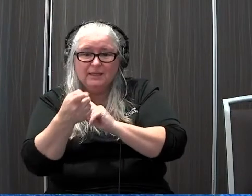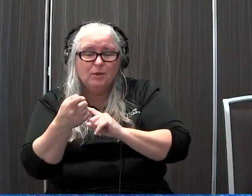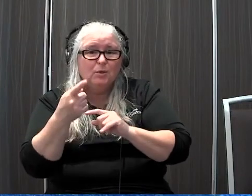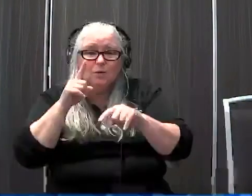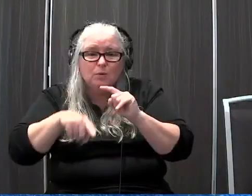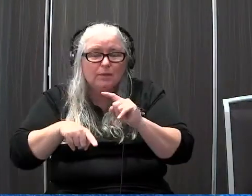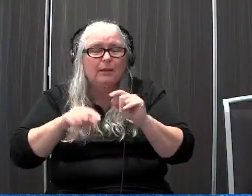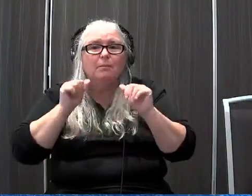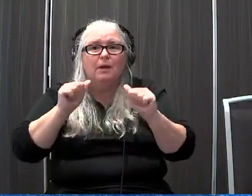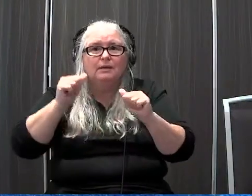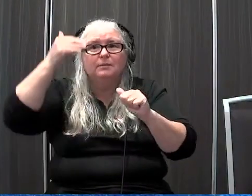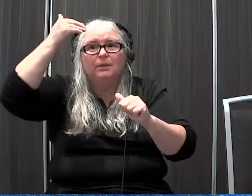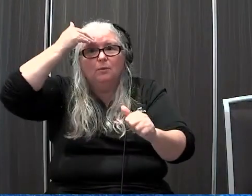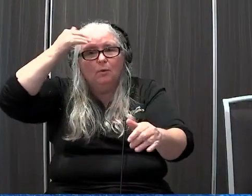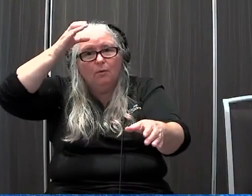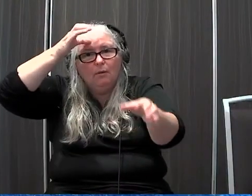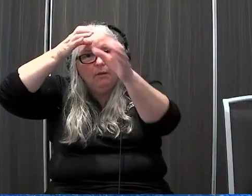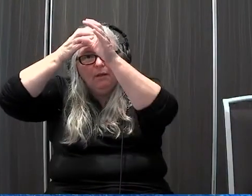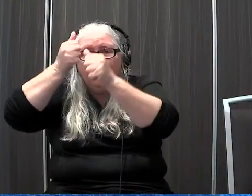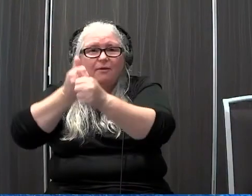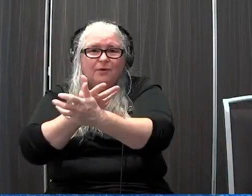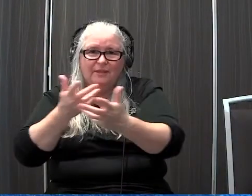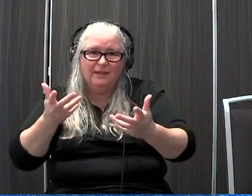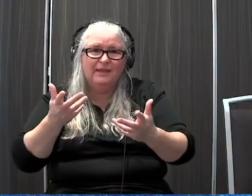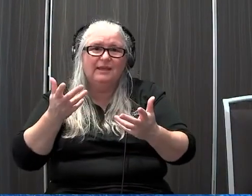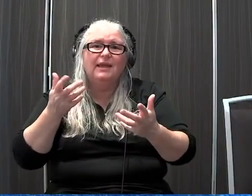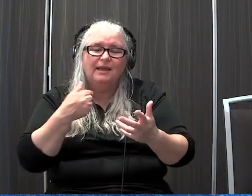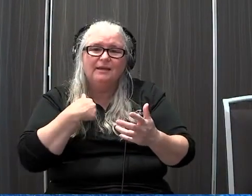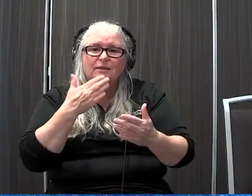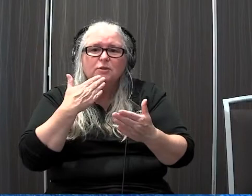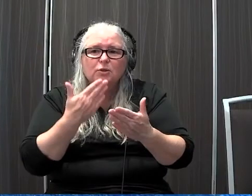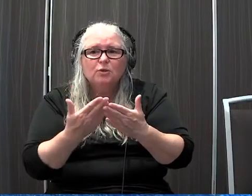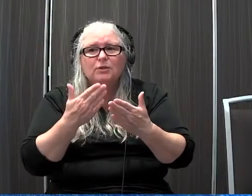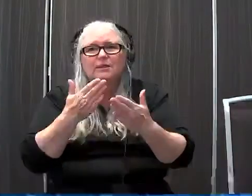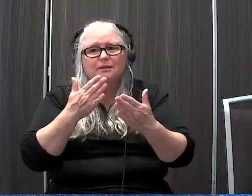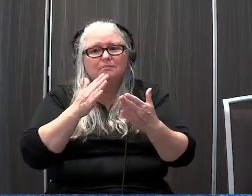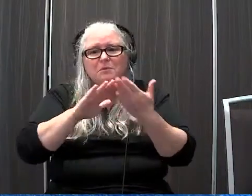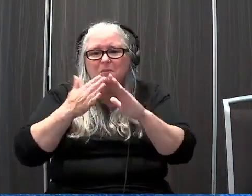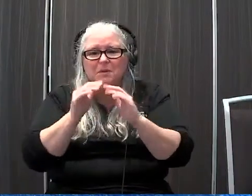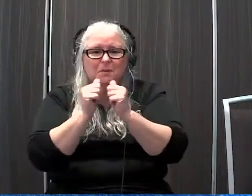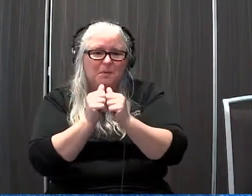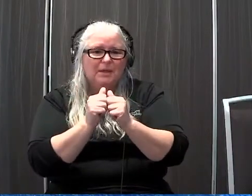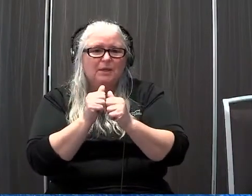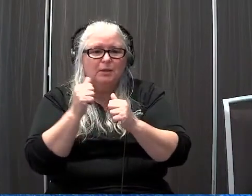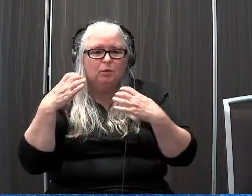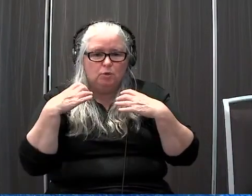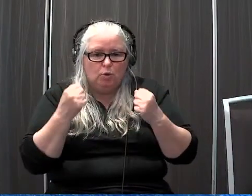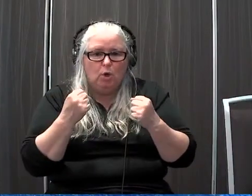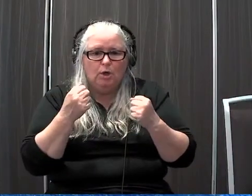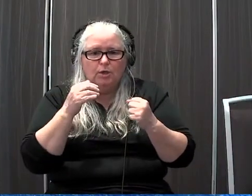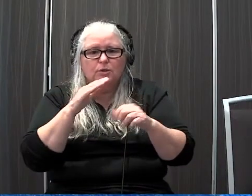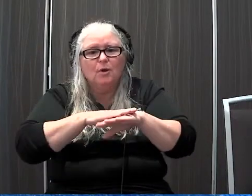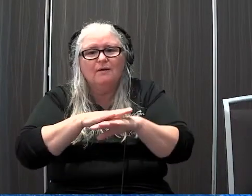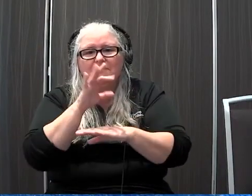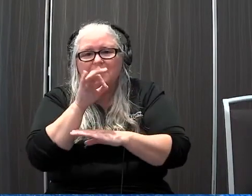short period of time, because you're very resourceful and there's such a good community in the charge on the church Facebook page where you can be asking these